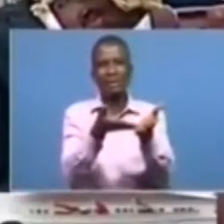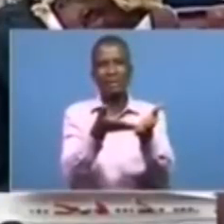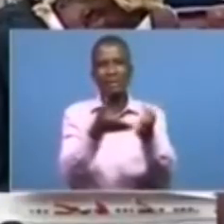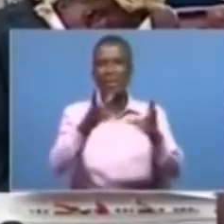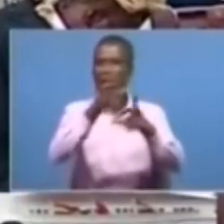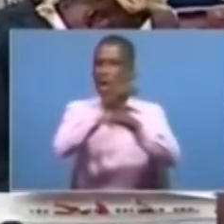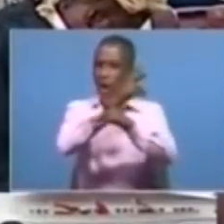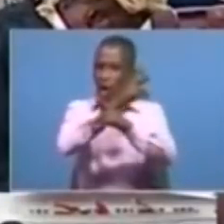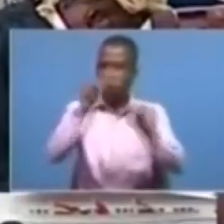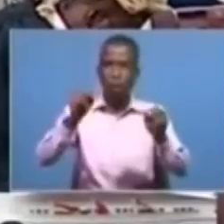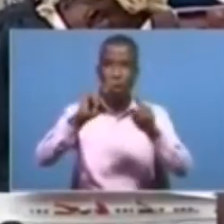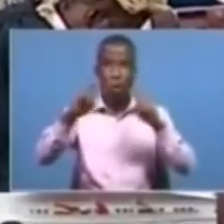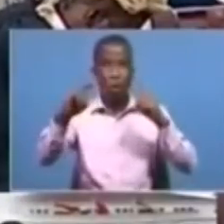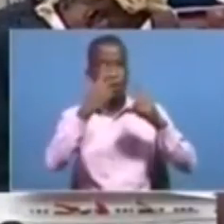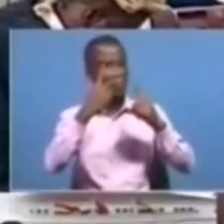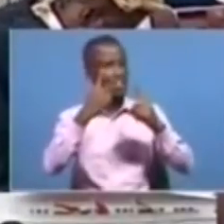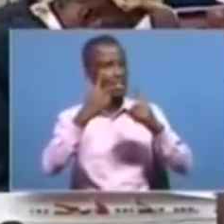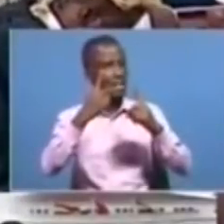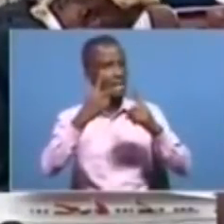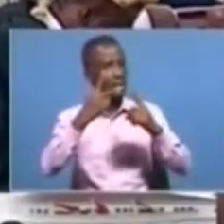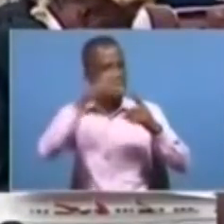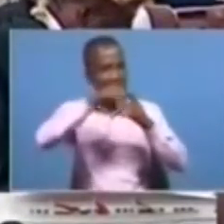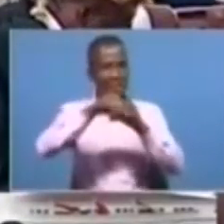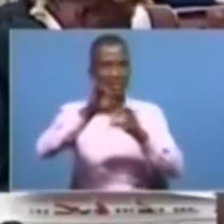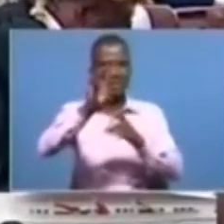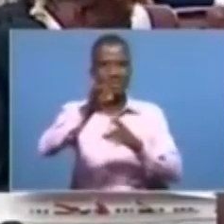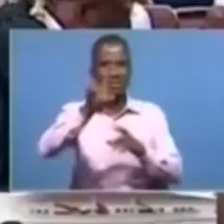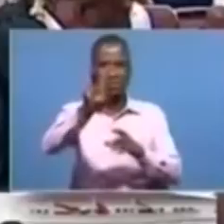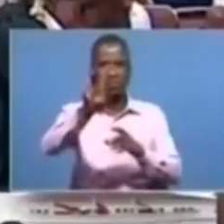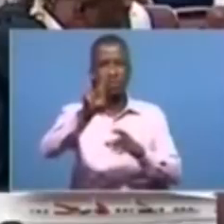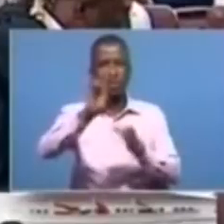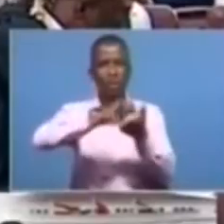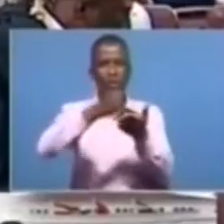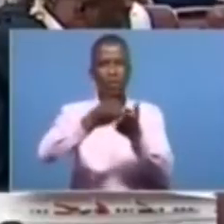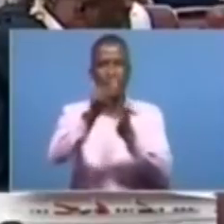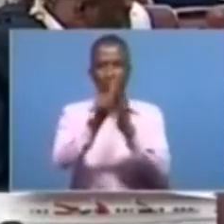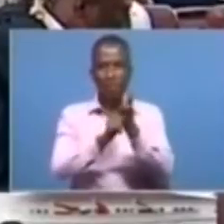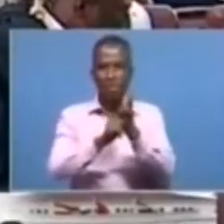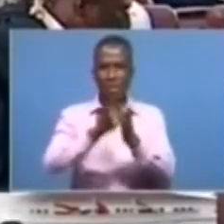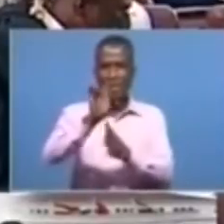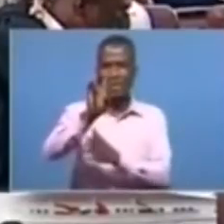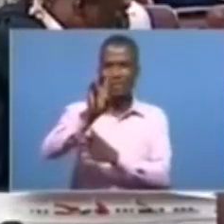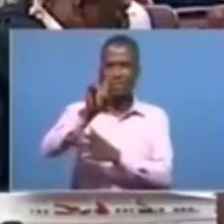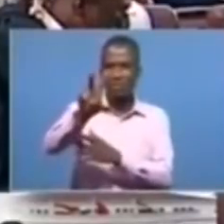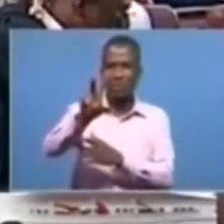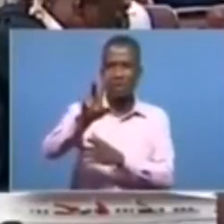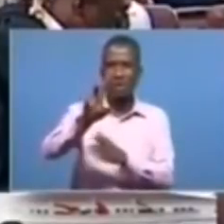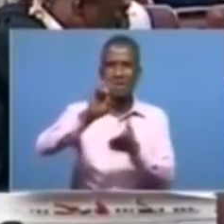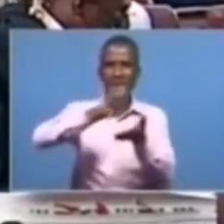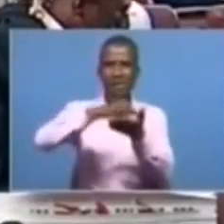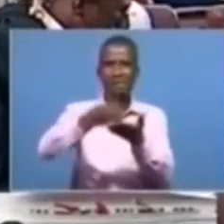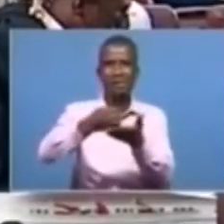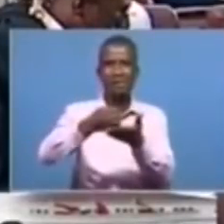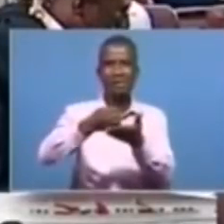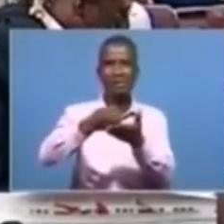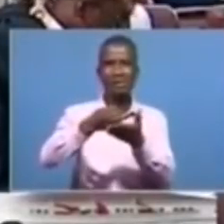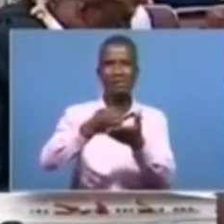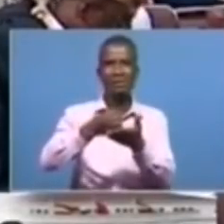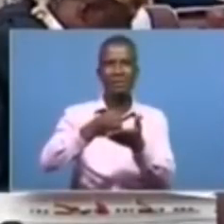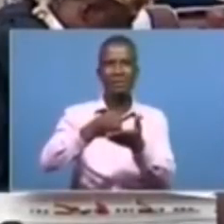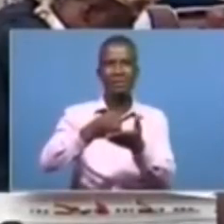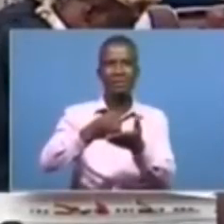No reference is made to Section 72 of the Evidence Act. Section 72 of the Evidence Act is a statute